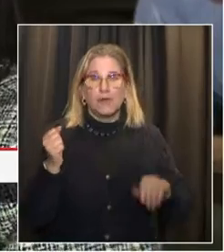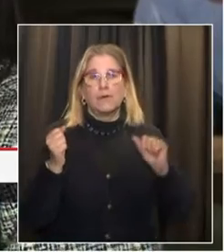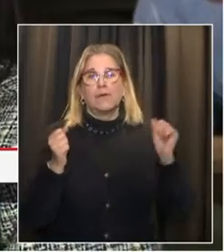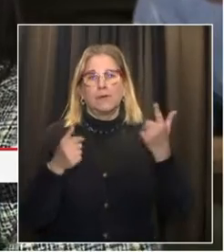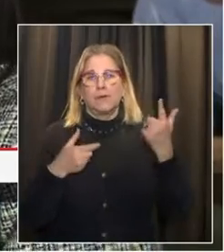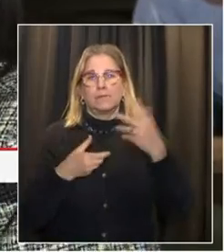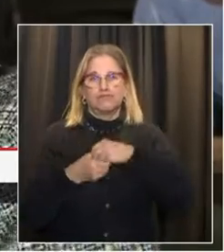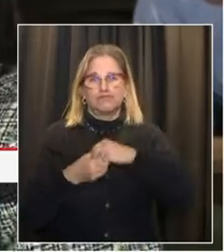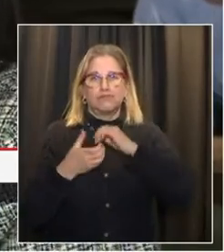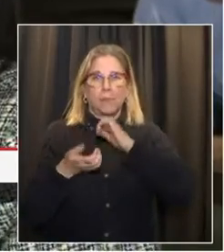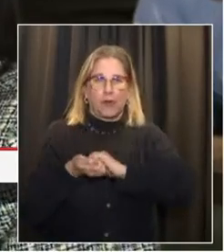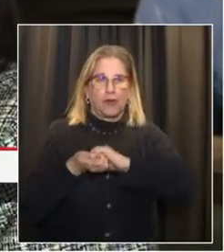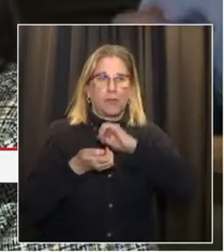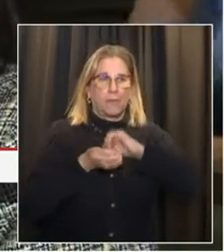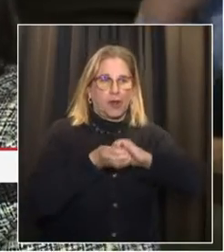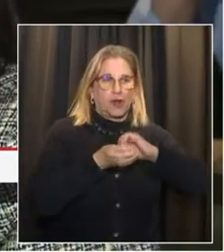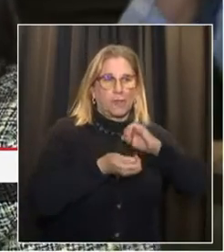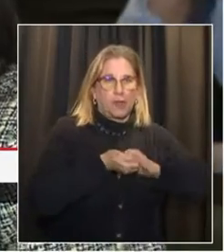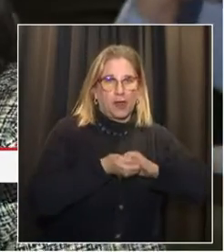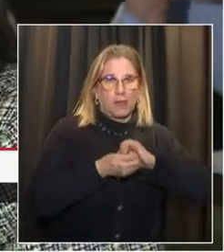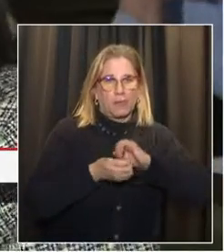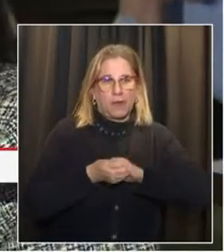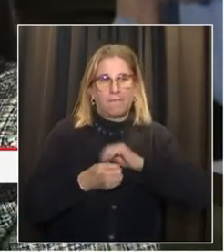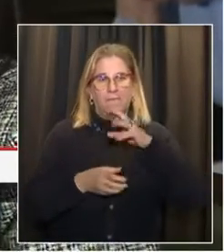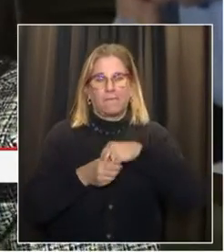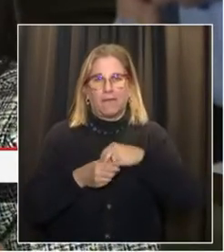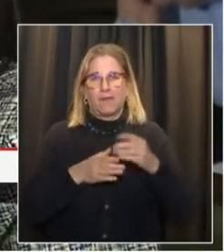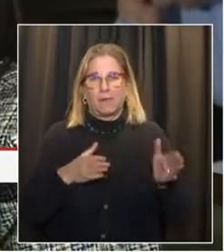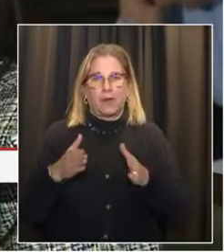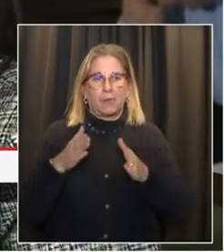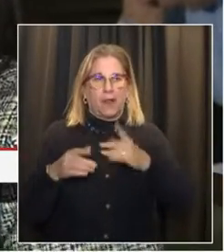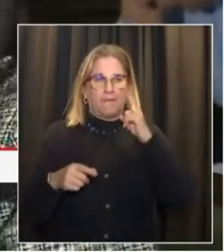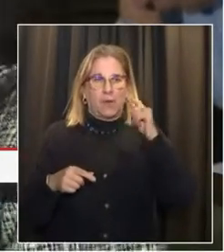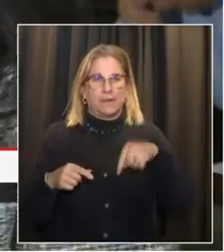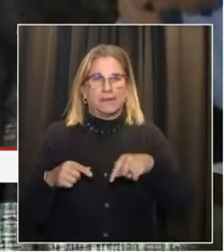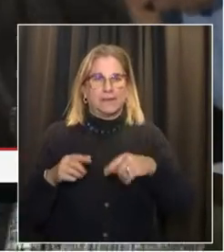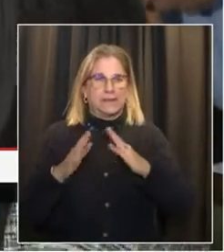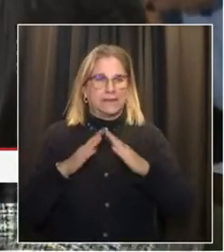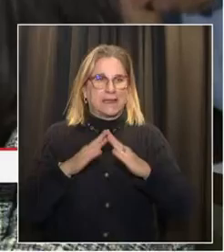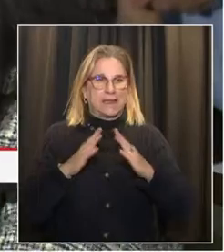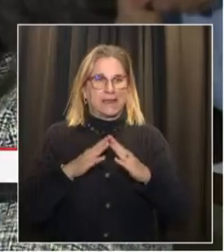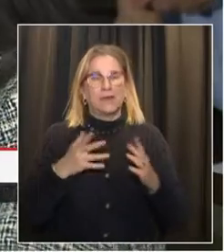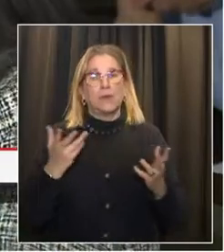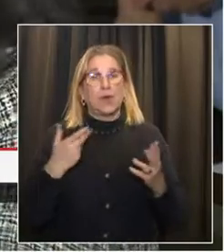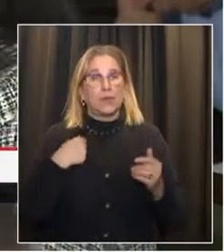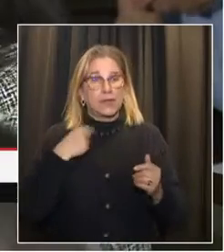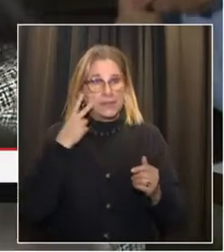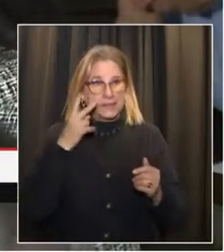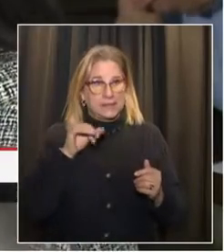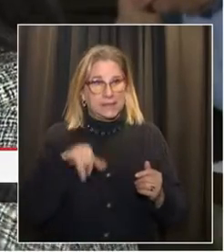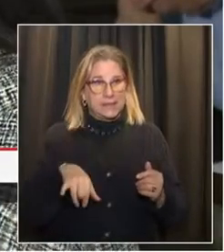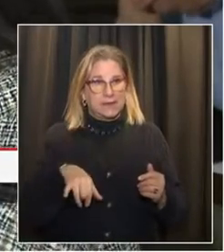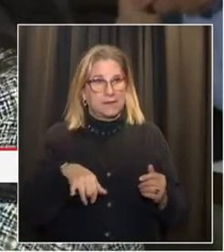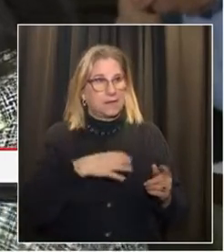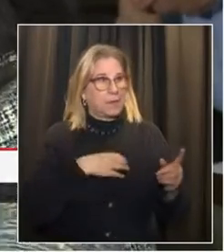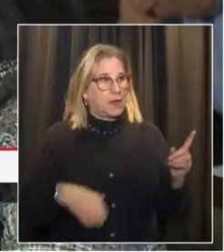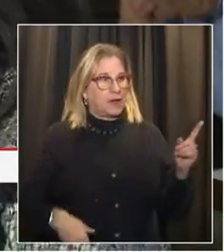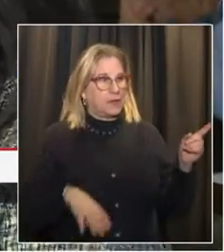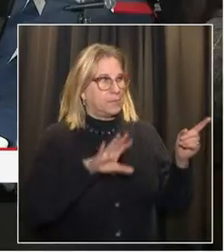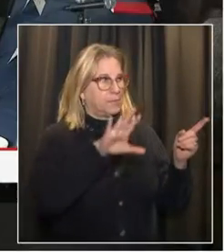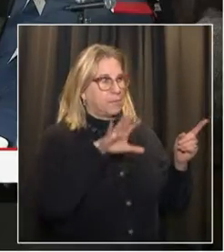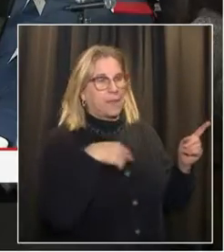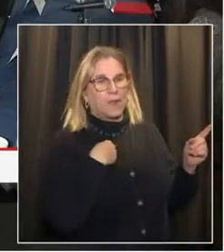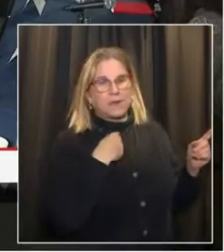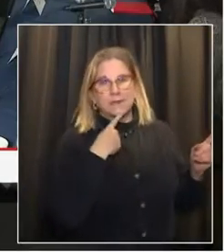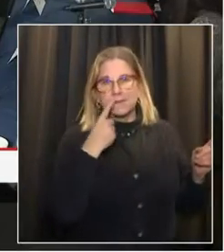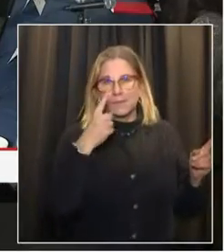any neighborhood, that it's really addressing what we see in a Deputy Mayor, if I could jump in for a second. We want to